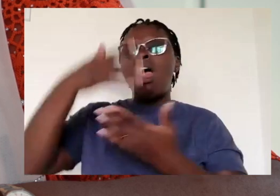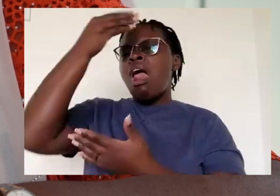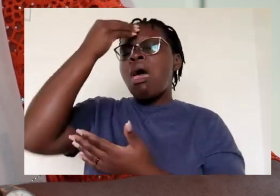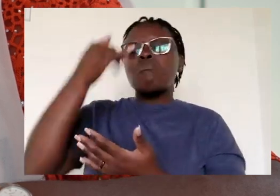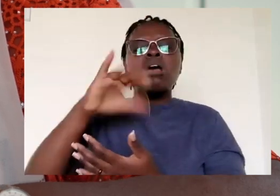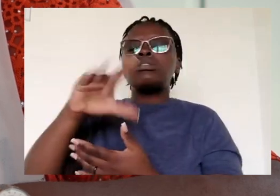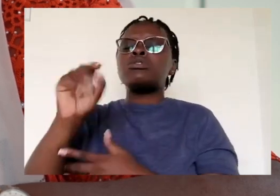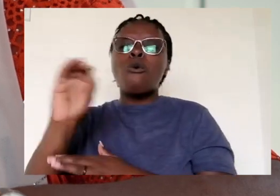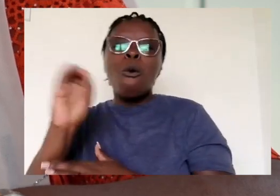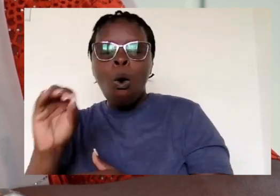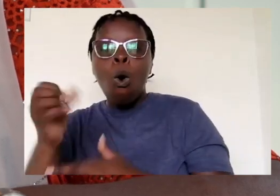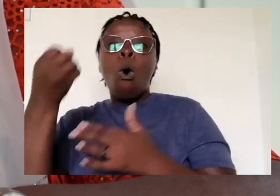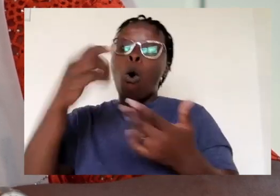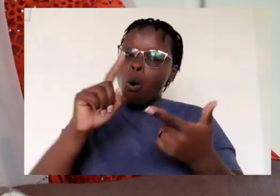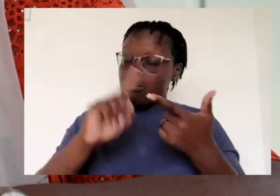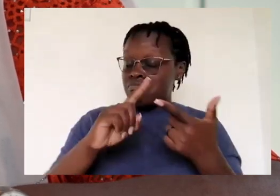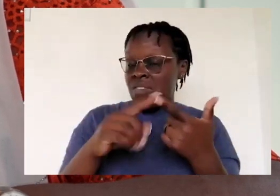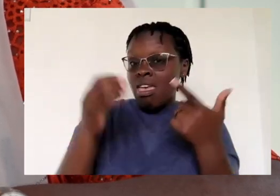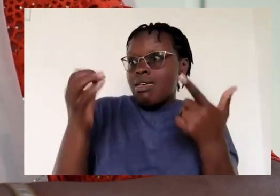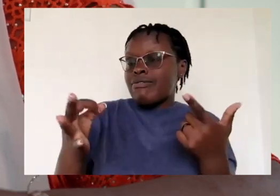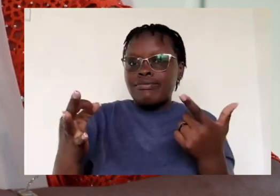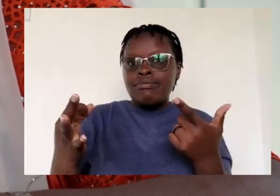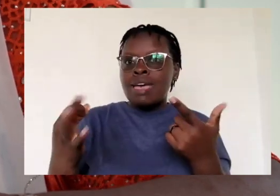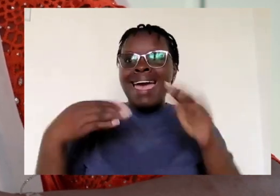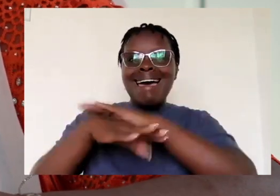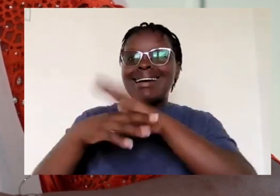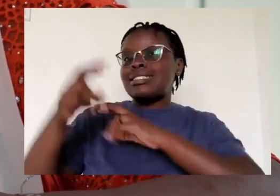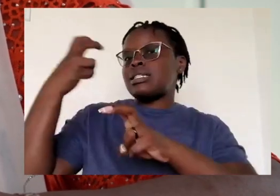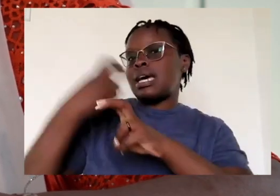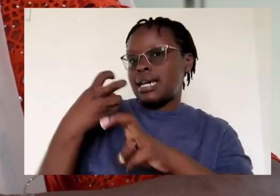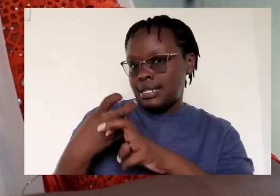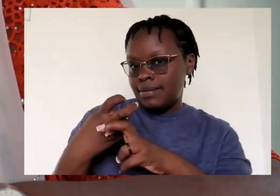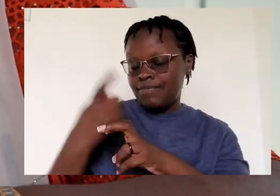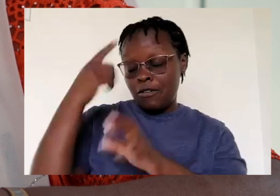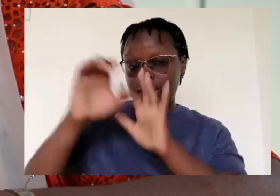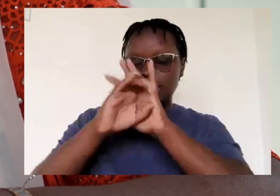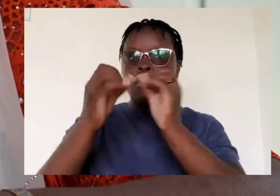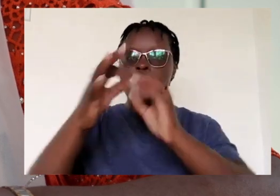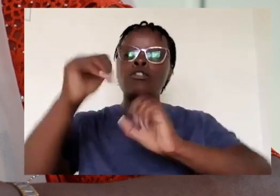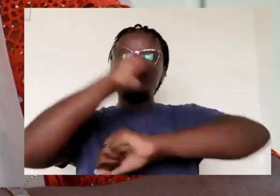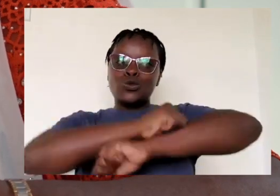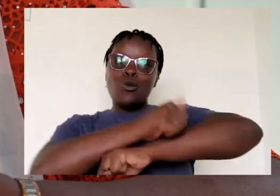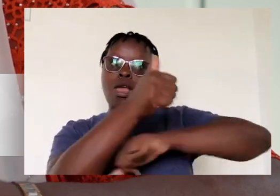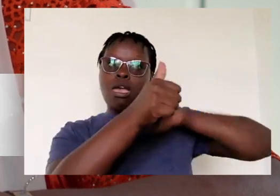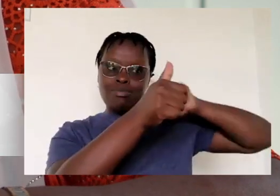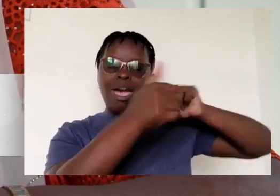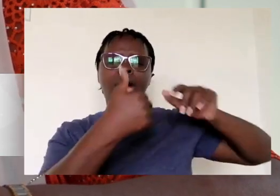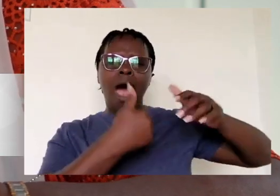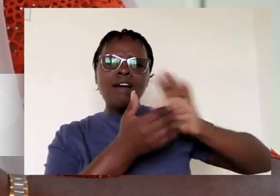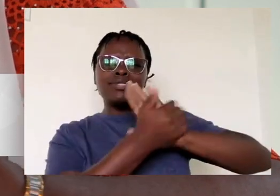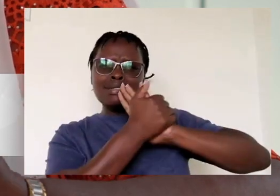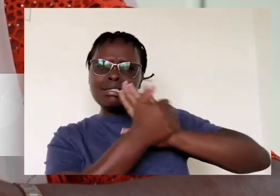are within their reach. So when you, for example, I could talk of school A having teachers who are very